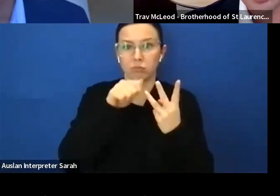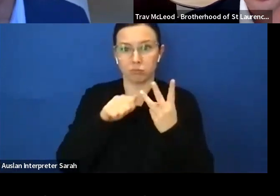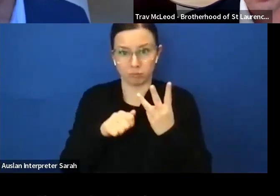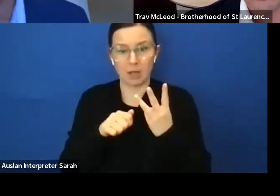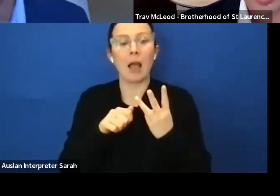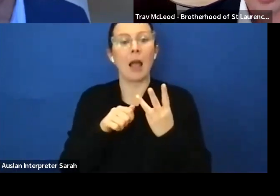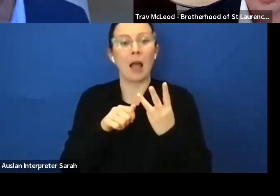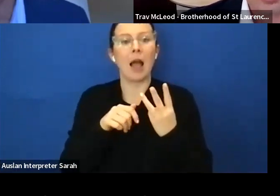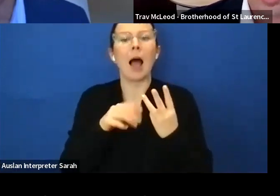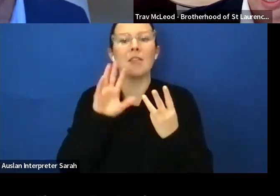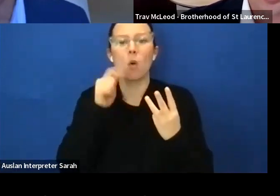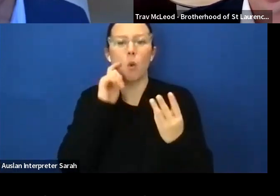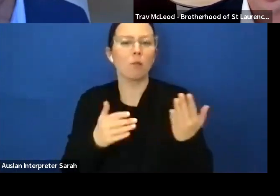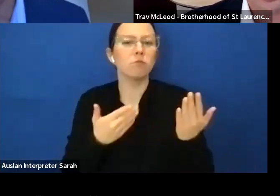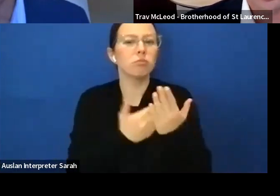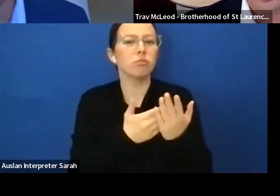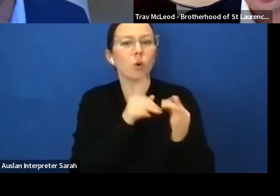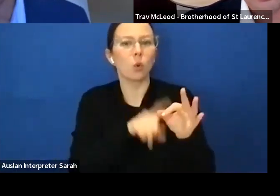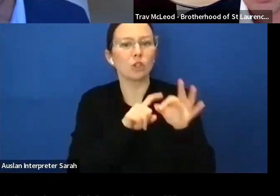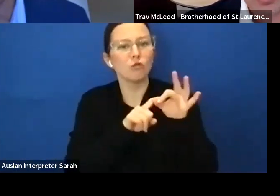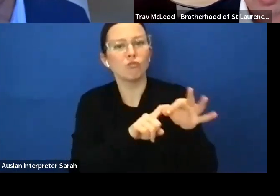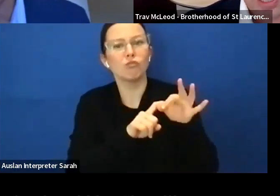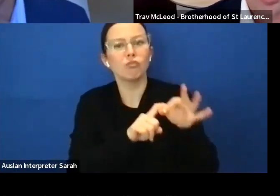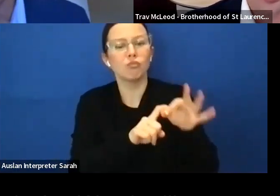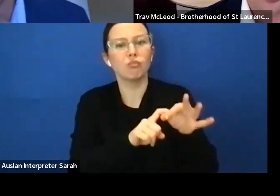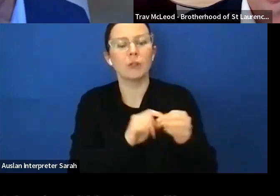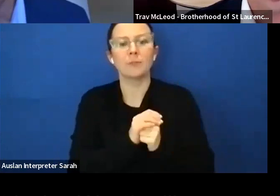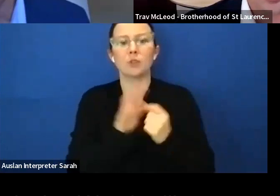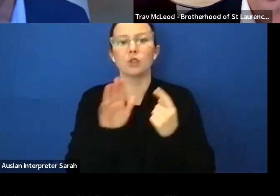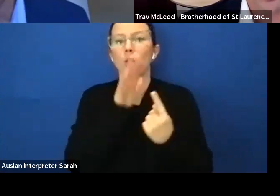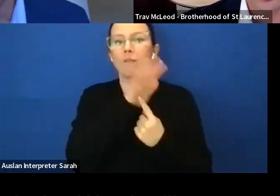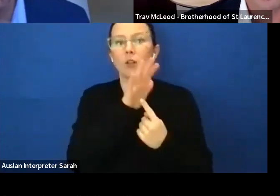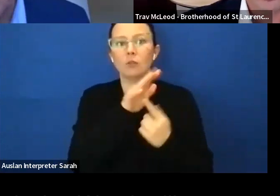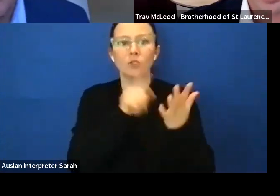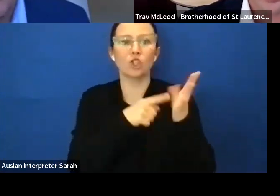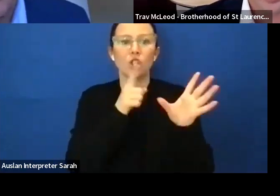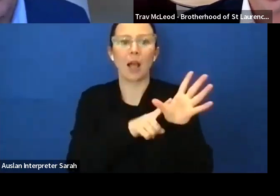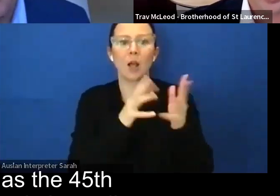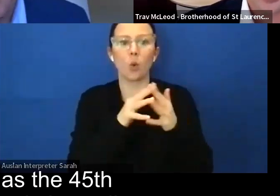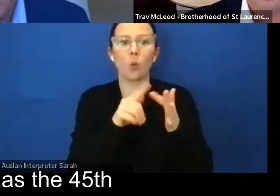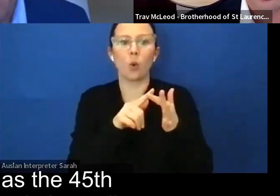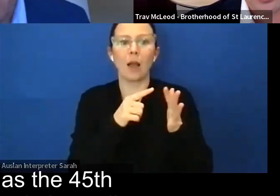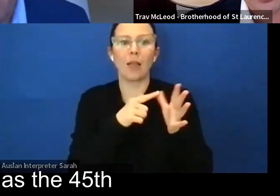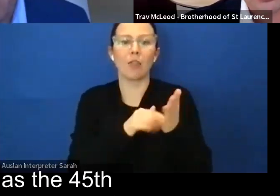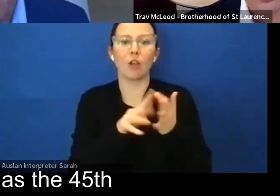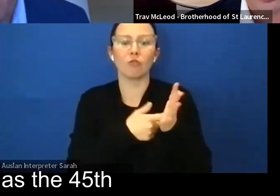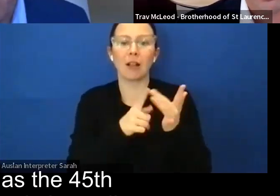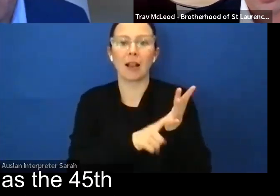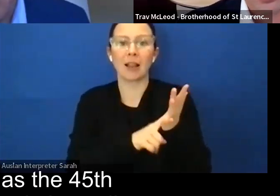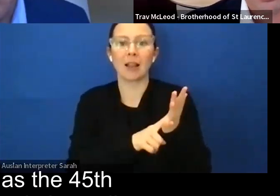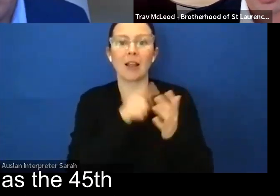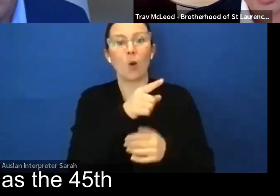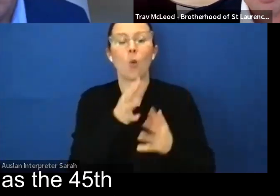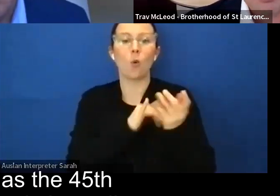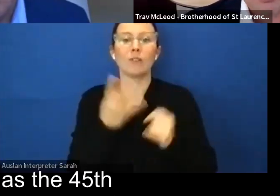questions to get the conversation started. So our first panellist is Jay Weatherall. Jay served as the